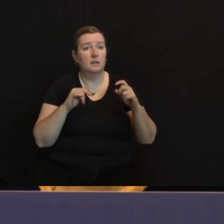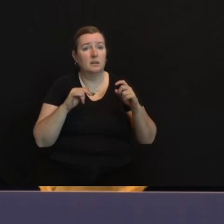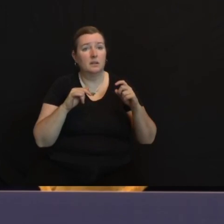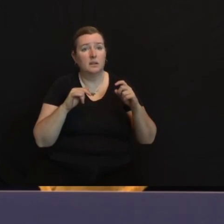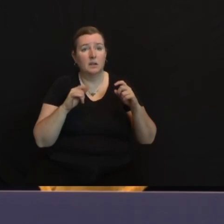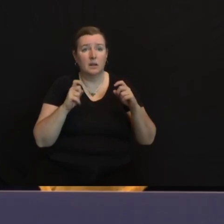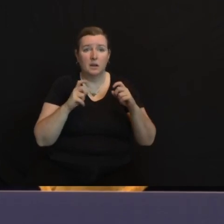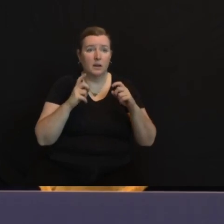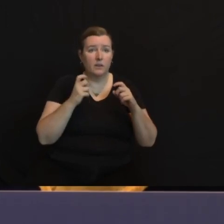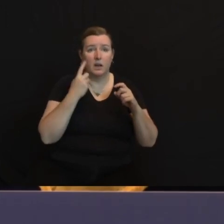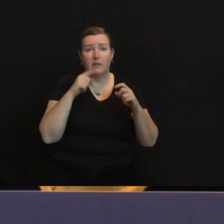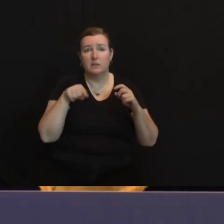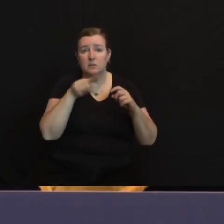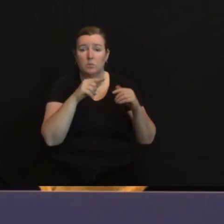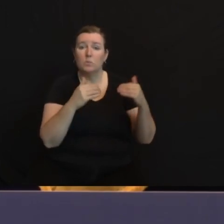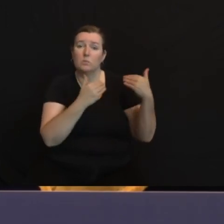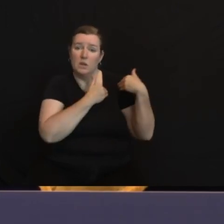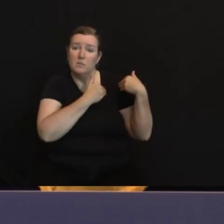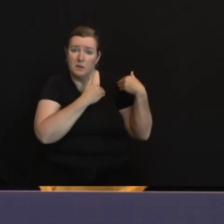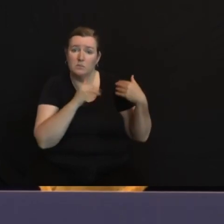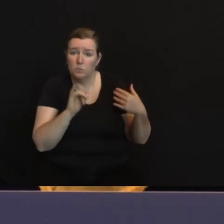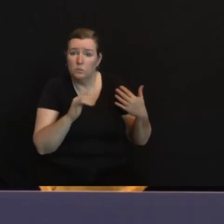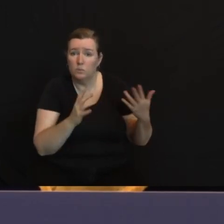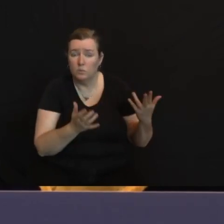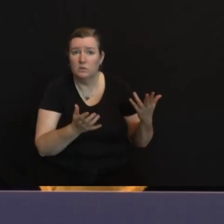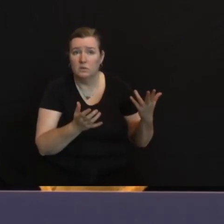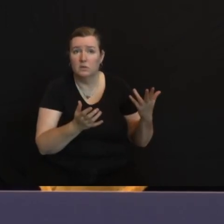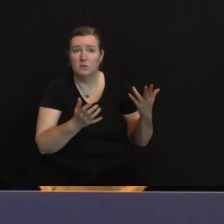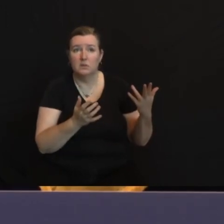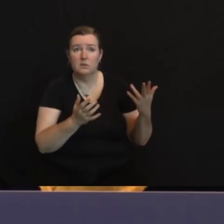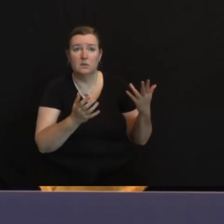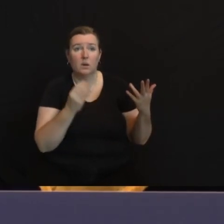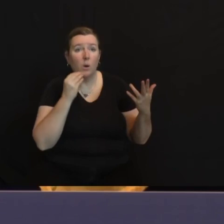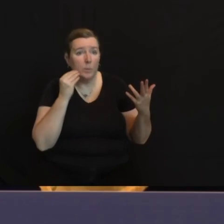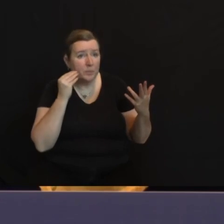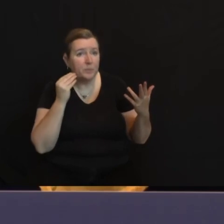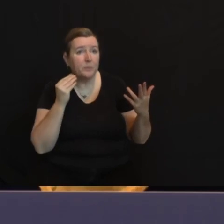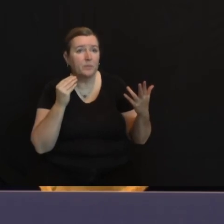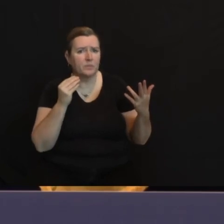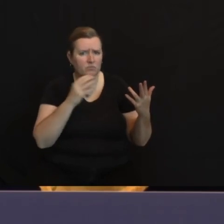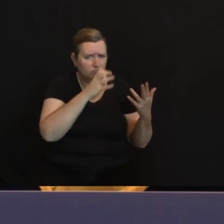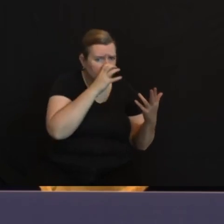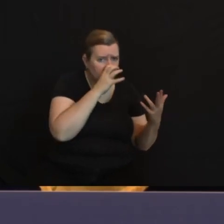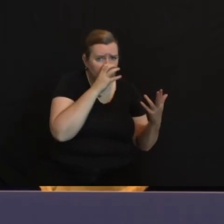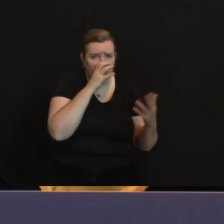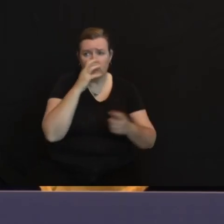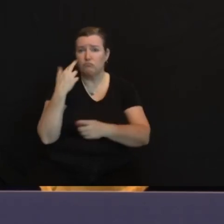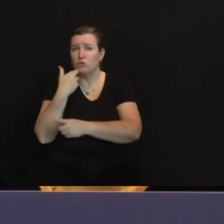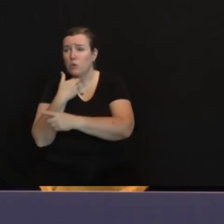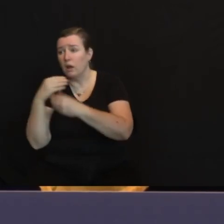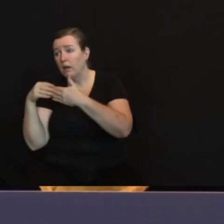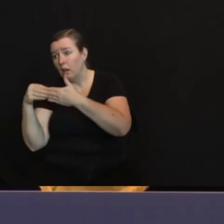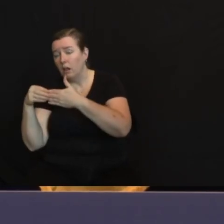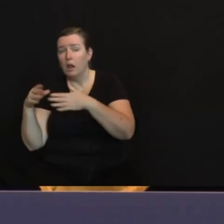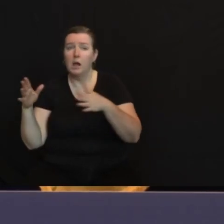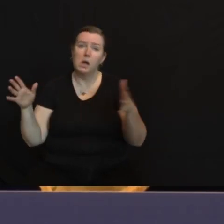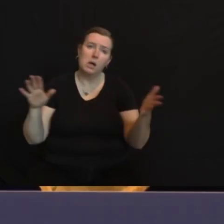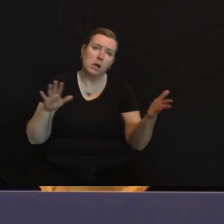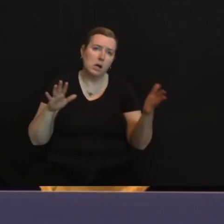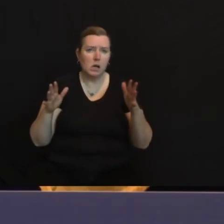responsibility among citizenry, and we don't want to get at cross hairs on those, or